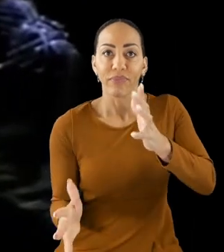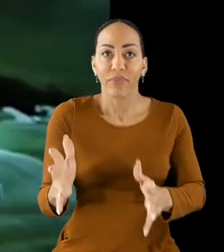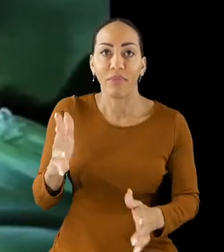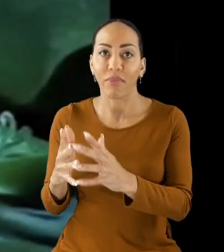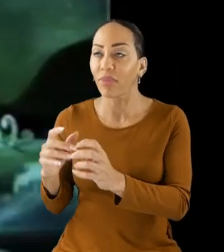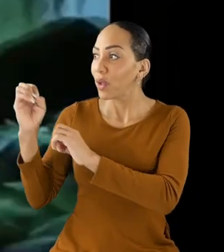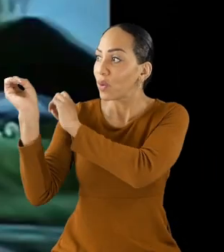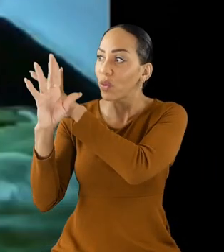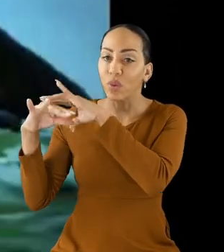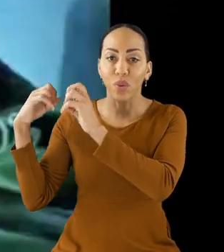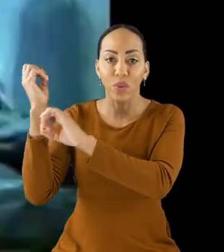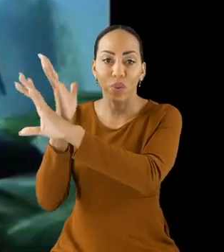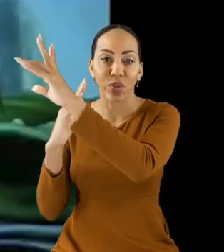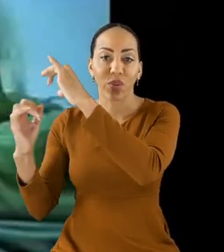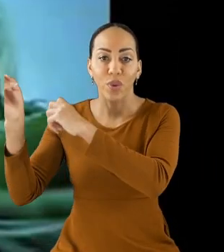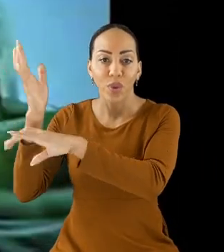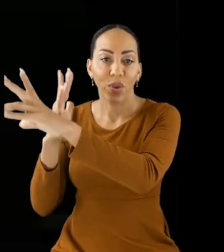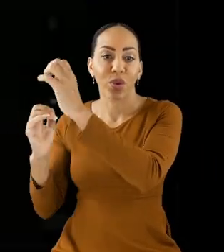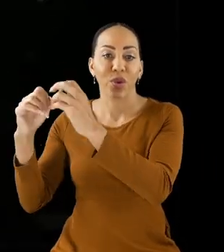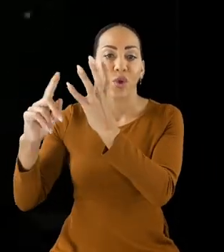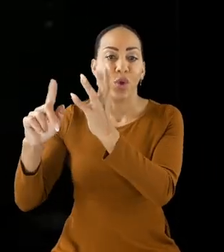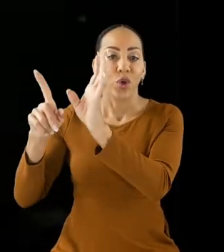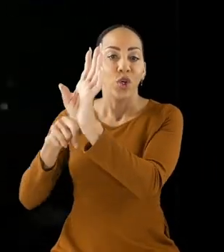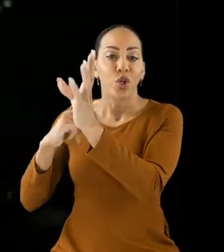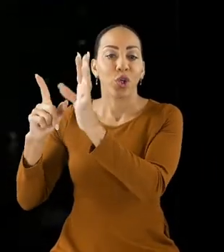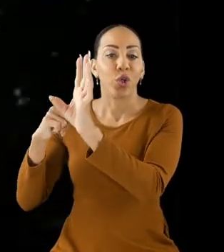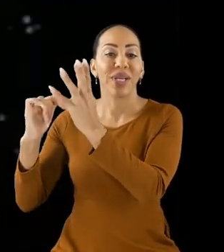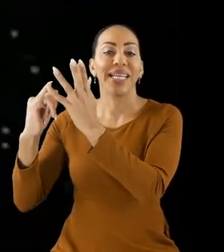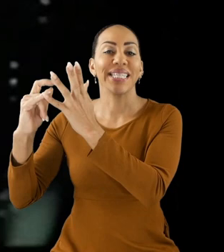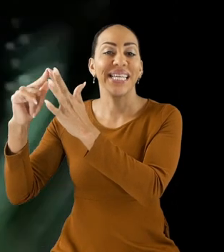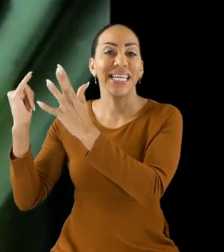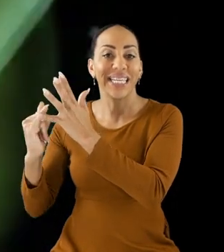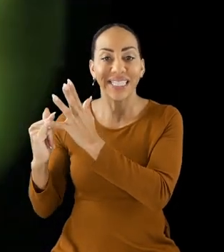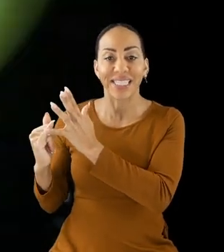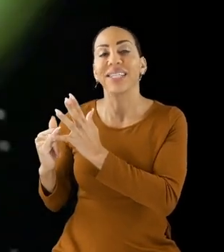the rich imagery that create the effect of Ulysses' journey. Here, his